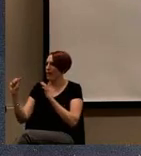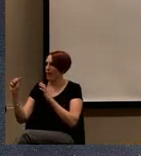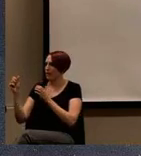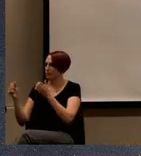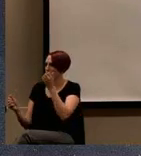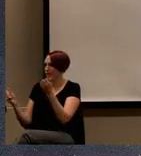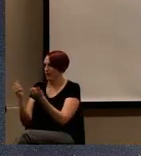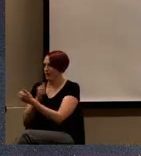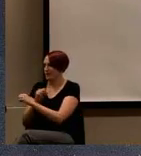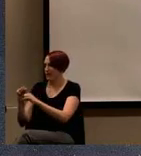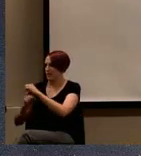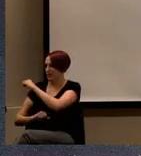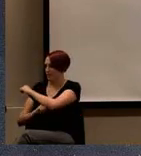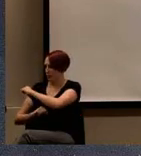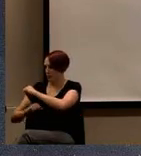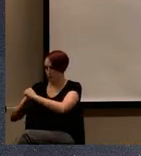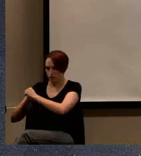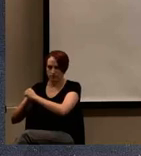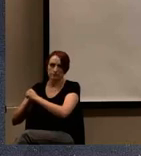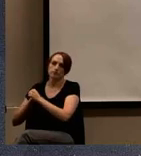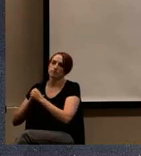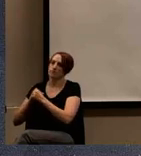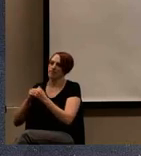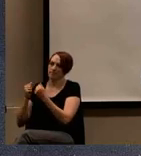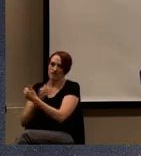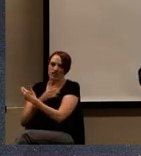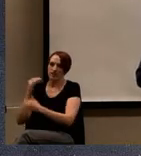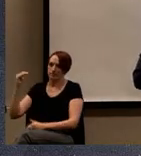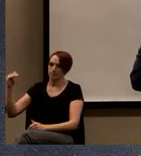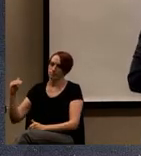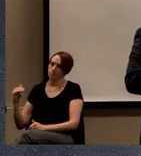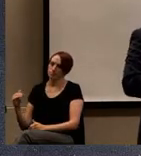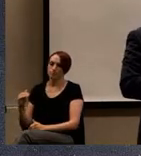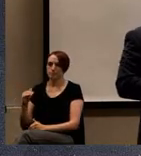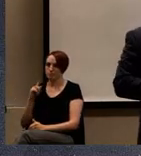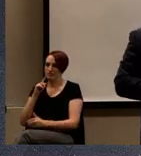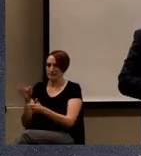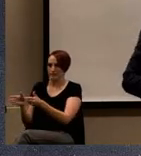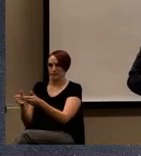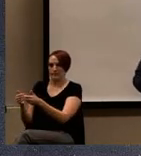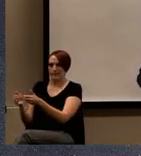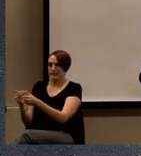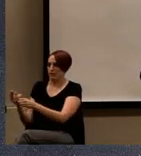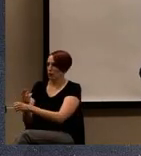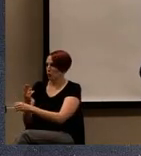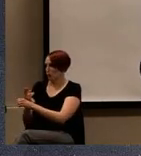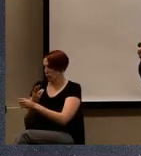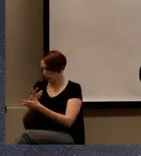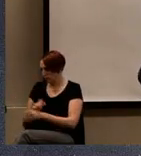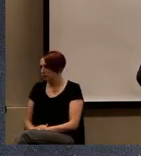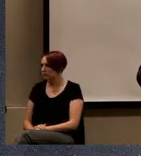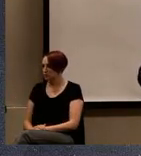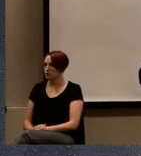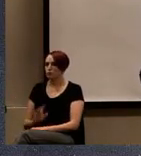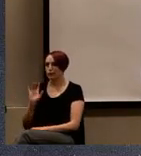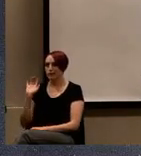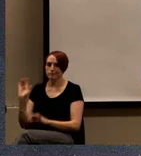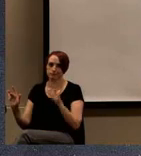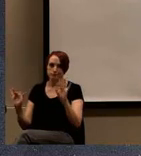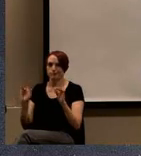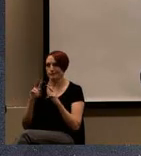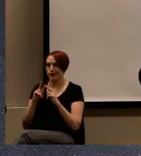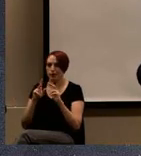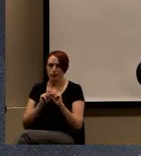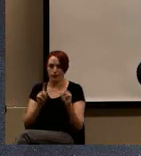of our research projects on it, and it's pretty easy. They just redid the website last year, and it's easy to search through,